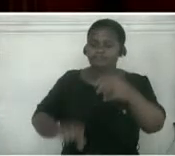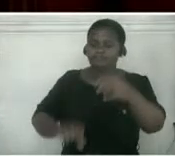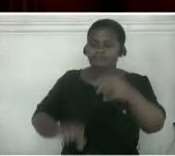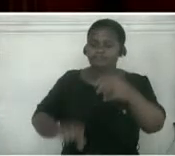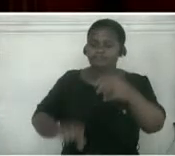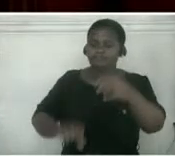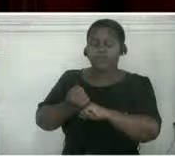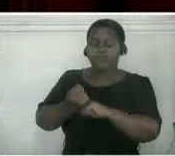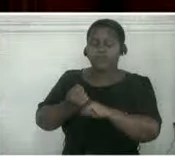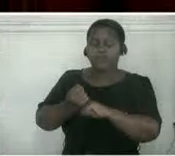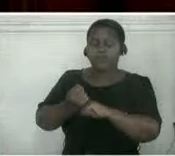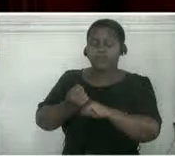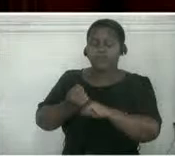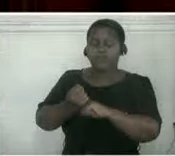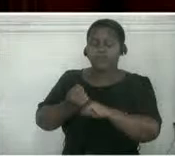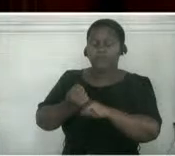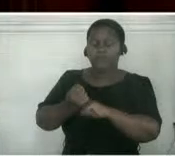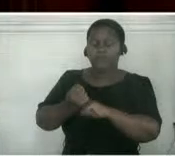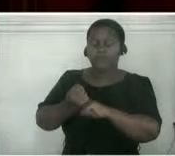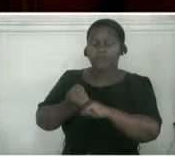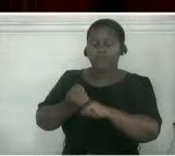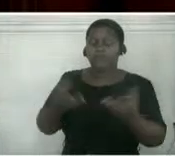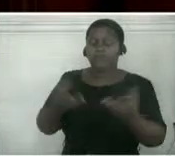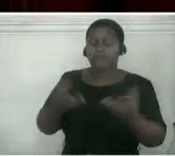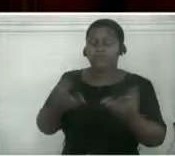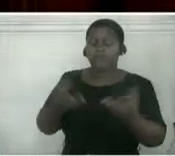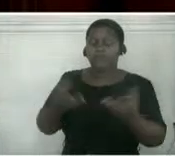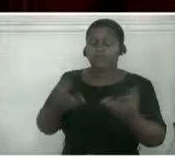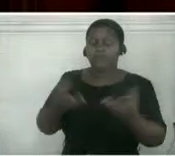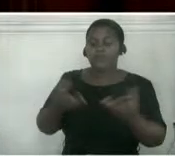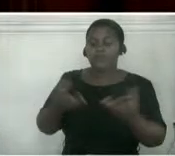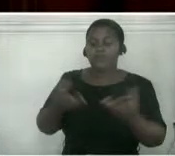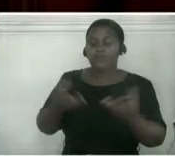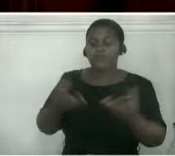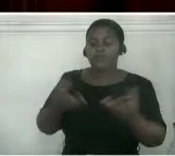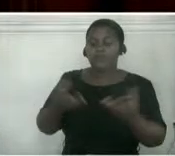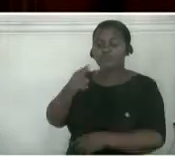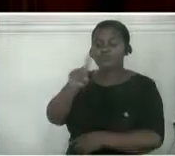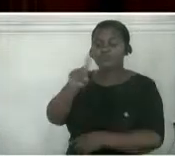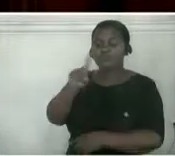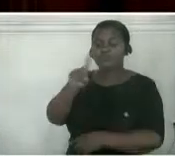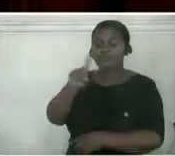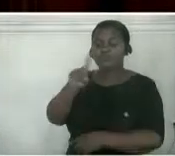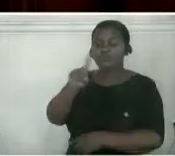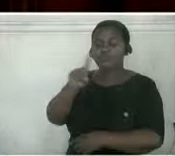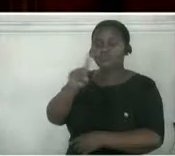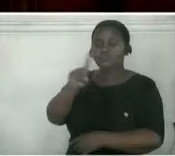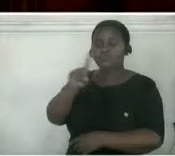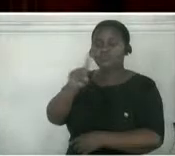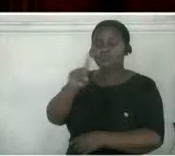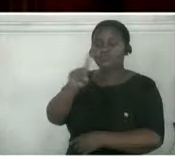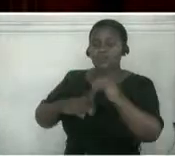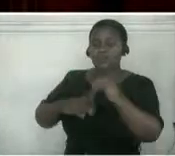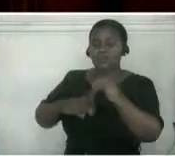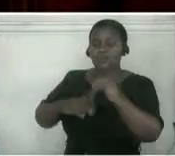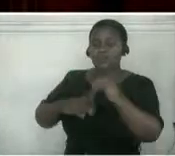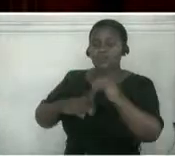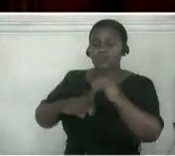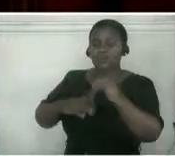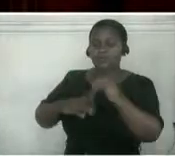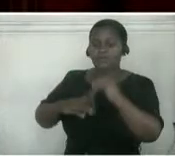infrastructure. Aquadin project in Umhlathuze, this is located within Ward 26